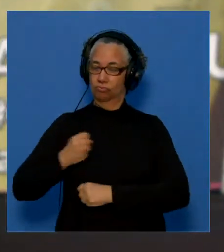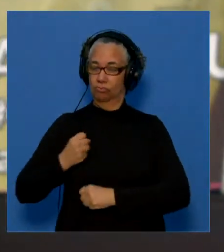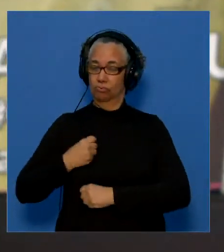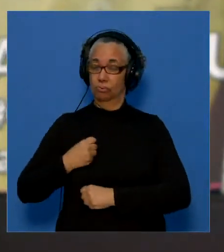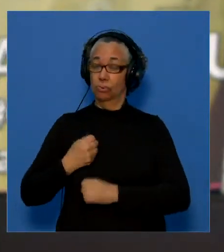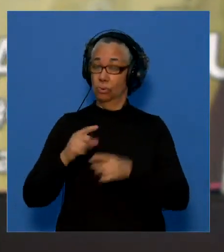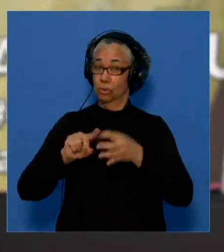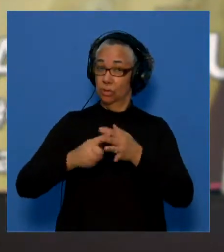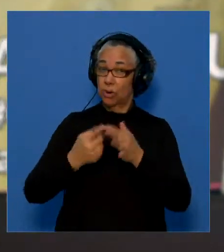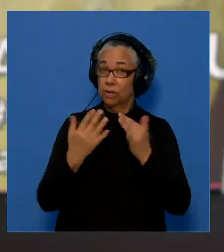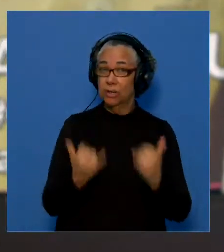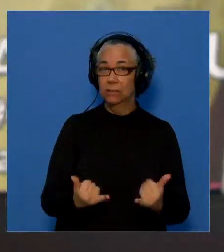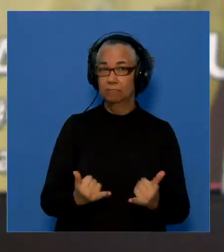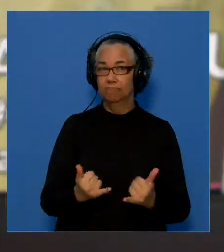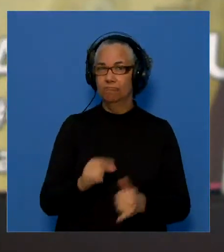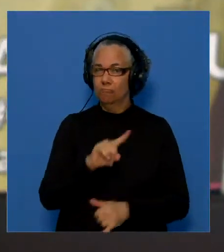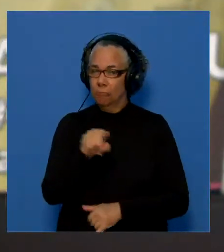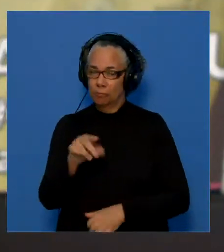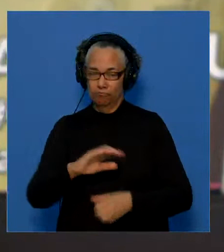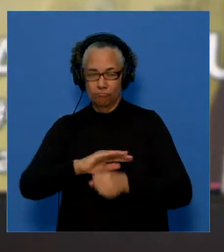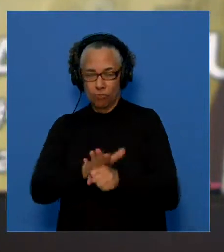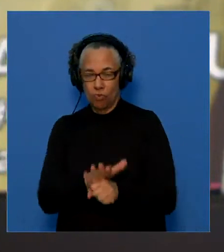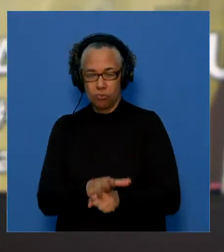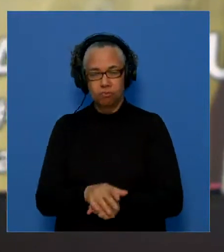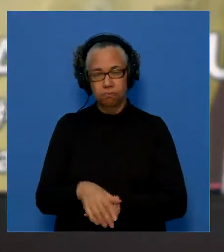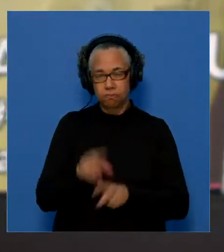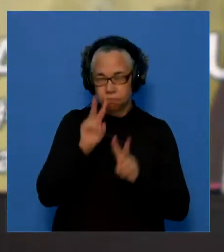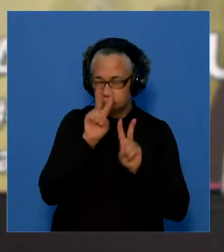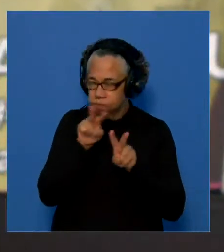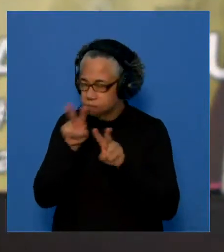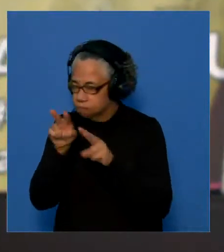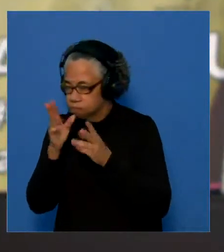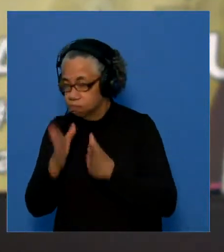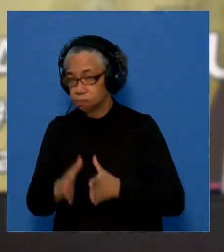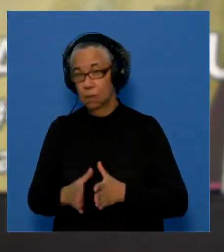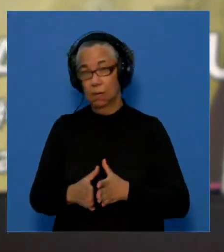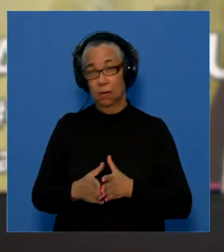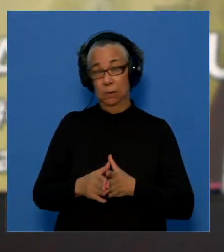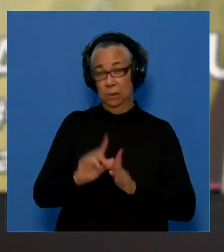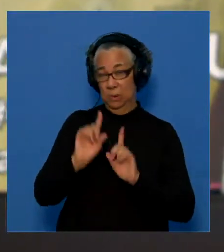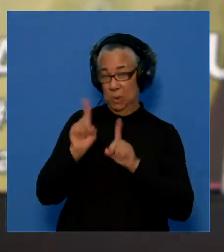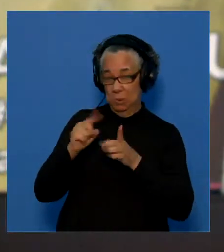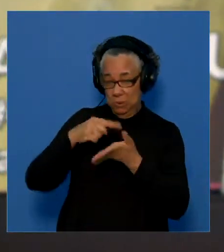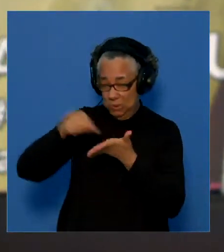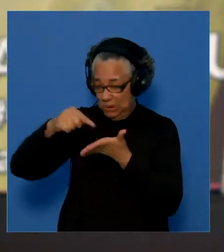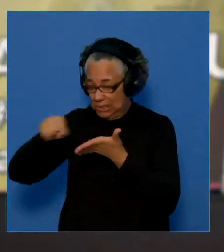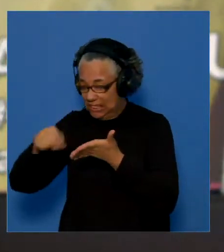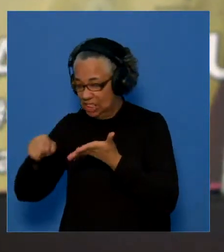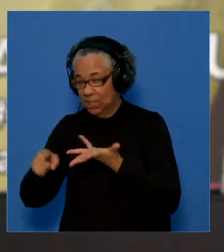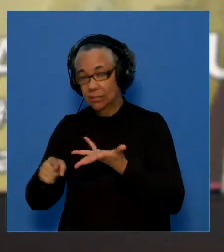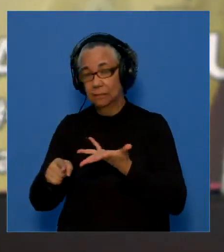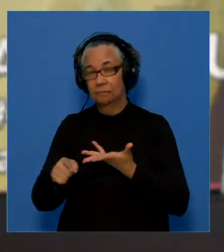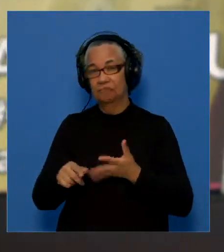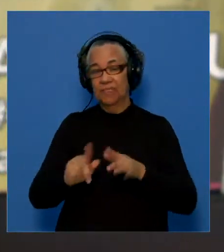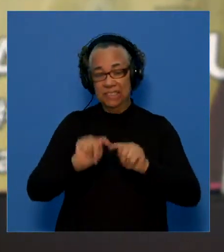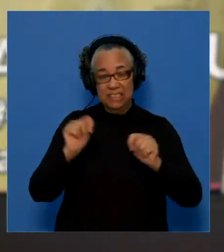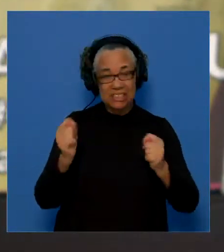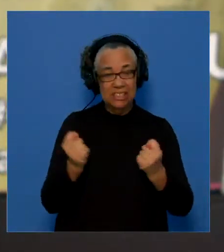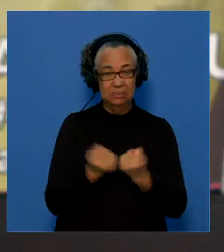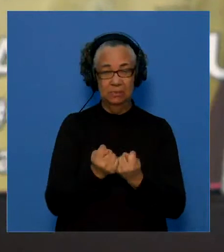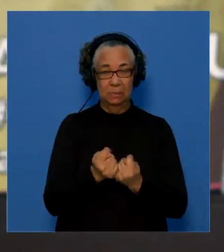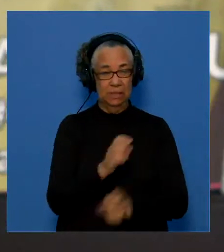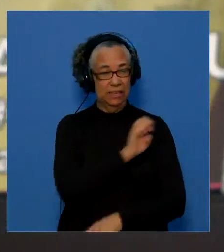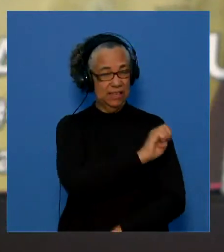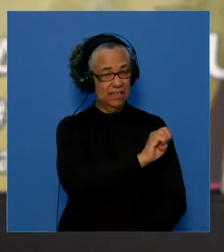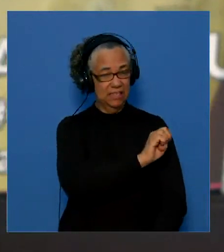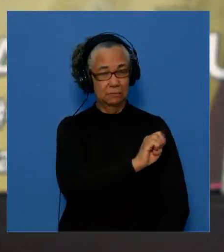deployed as our COVID marshals to conduct quarantine checks. They are in teams covering East,